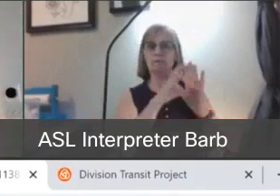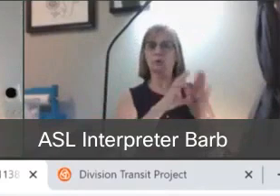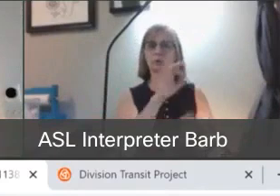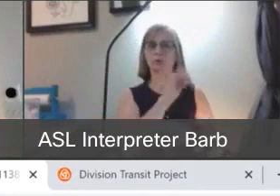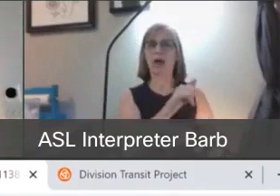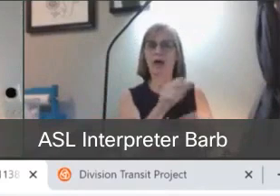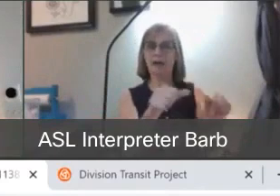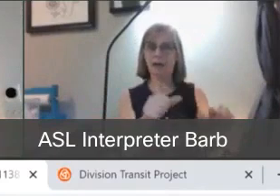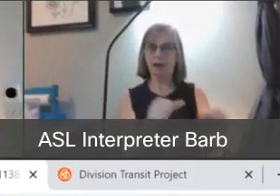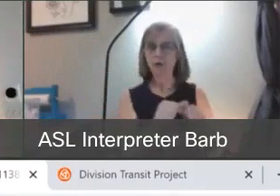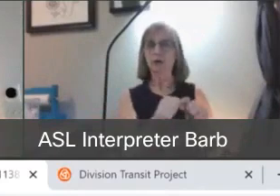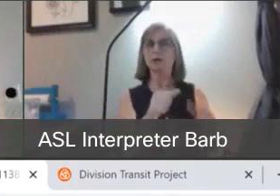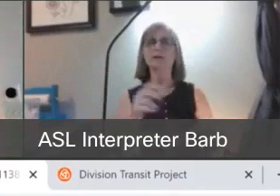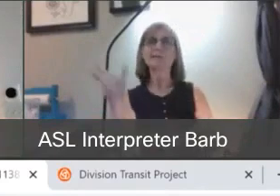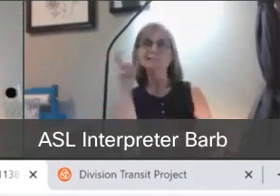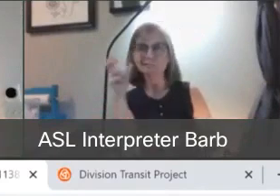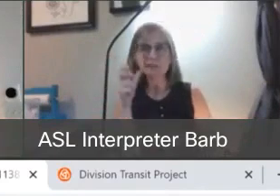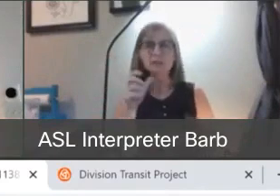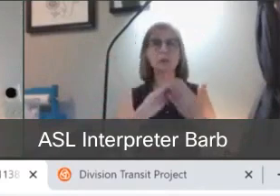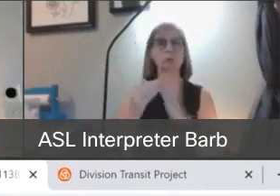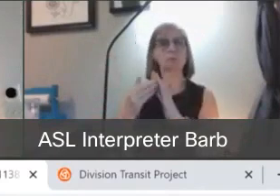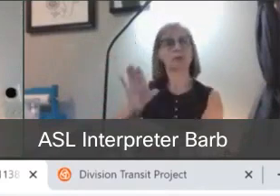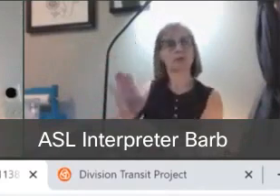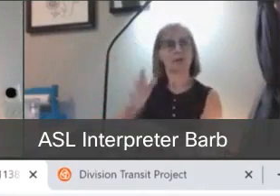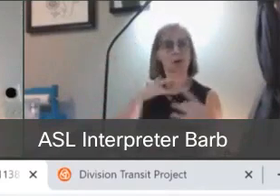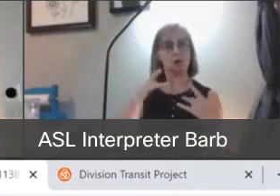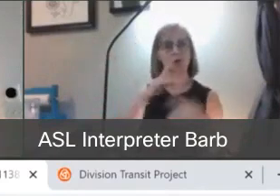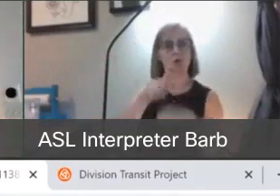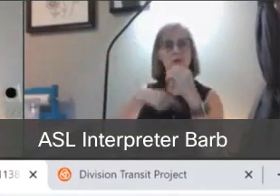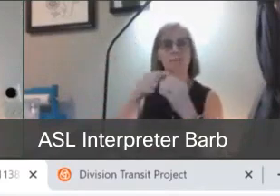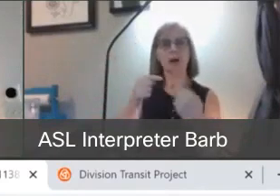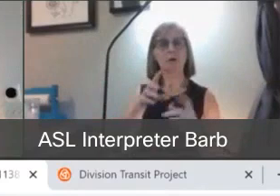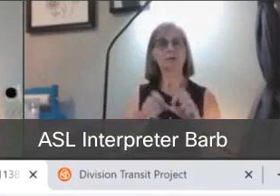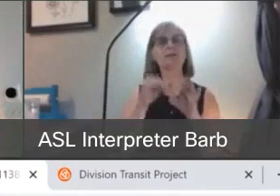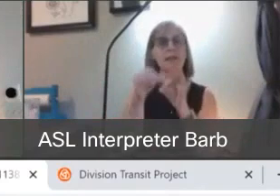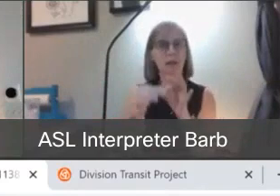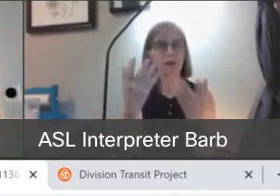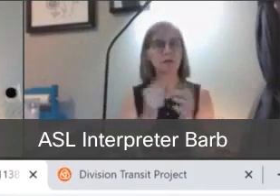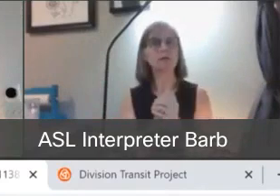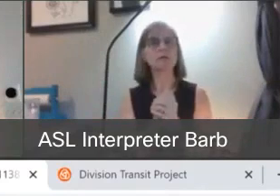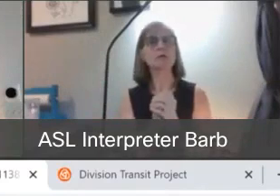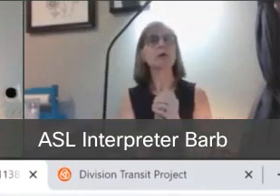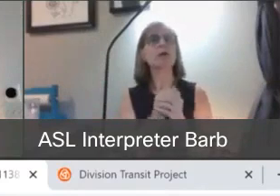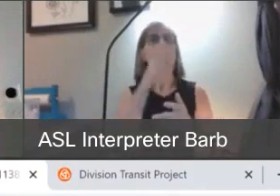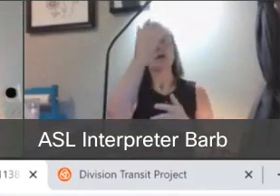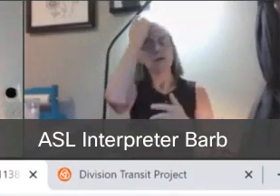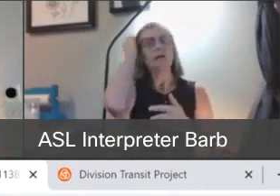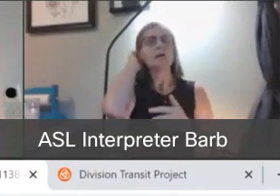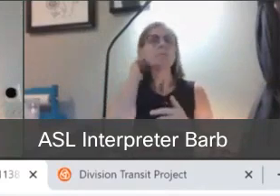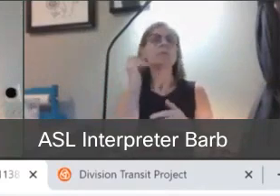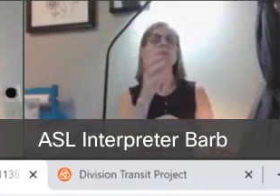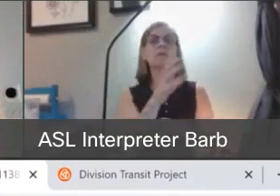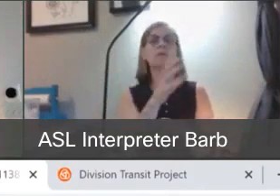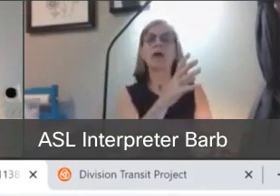delays, and we're developing some game plans to respond to train delays as they happen after the FX opens